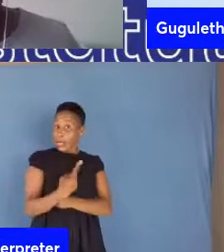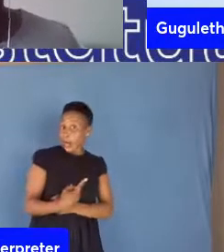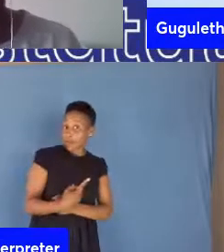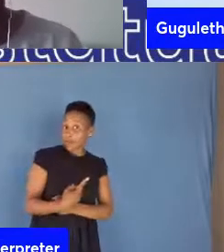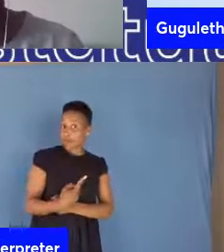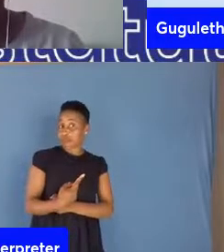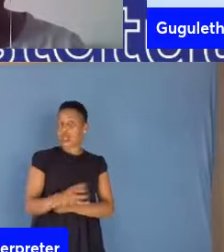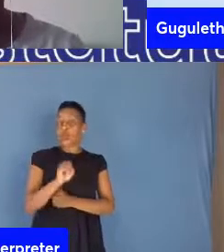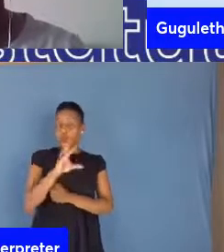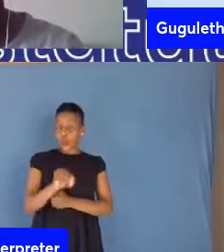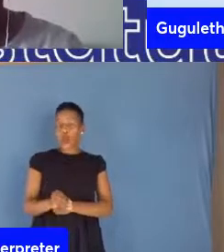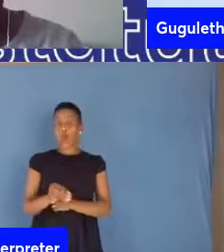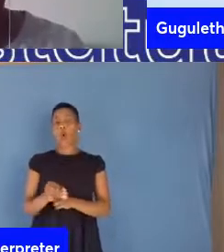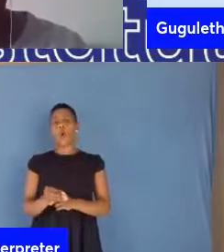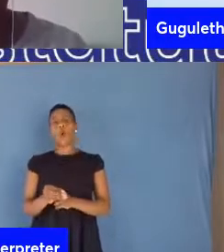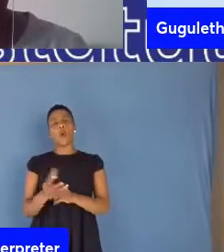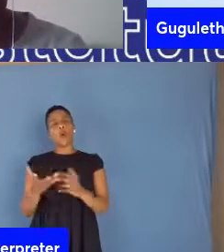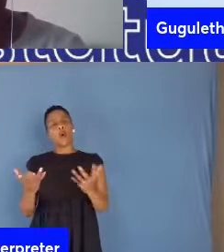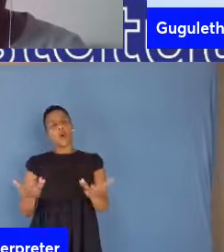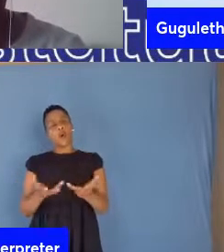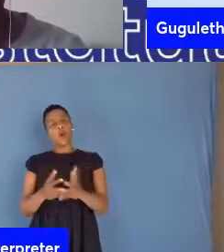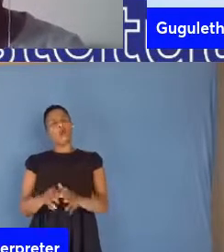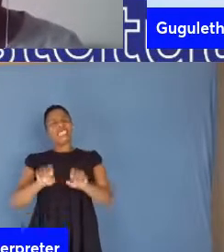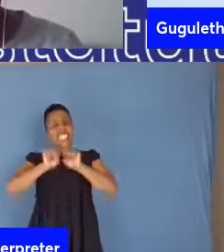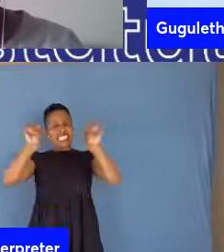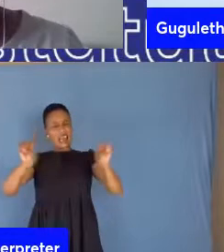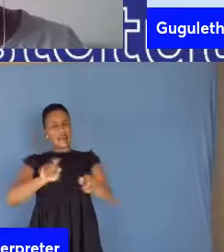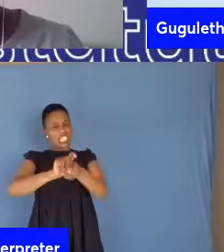effect systemic change?